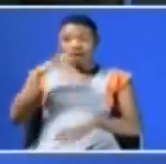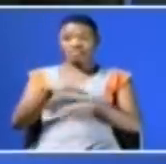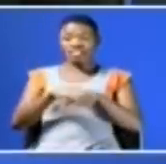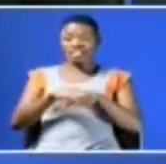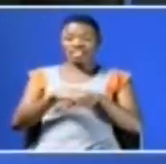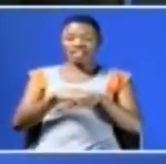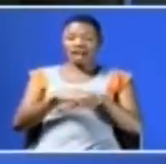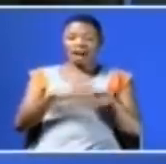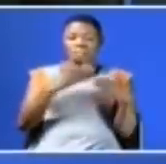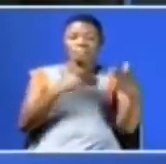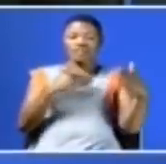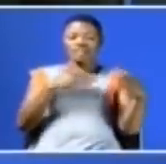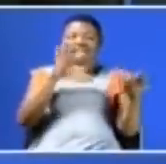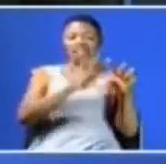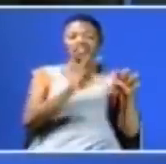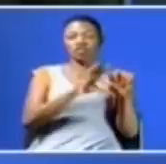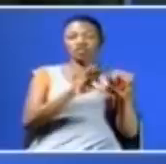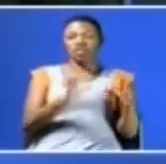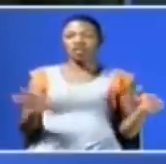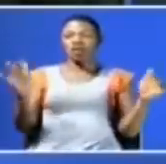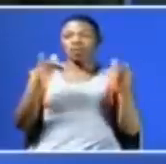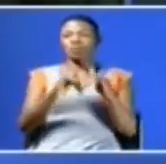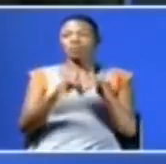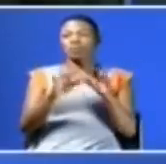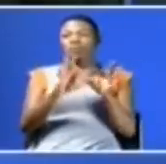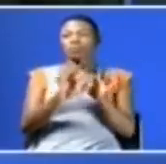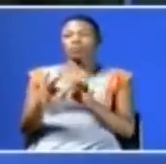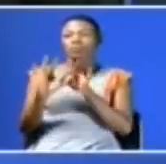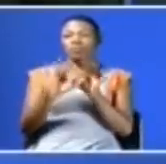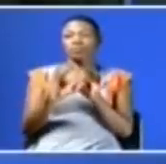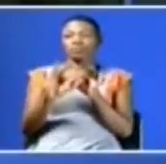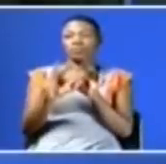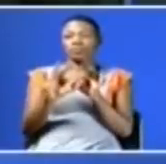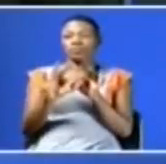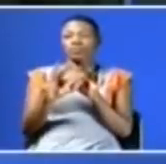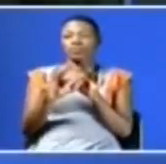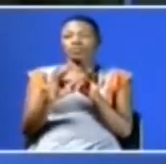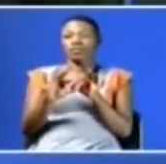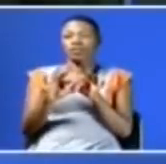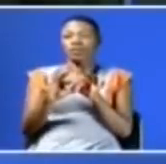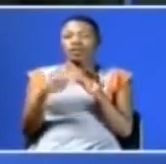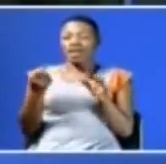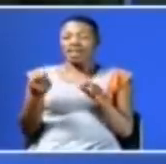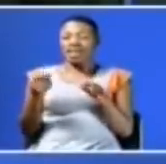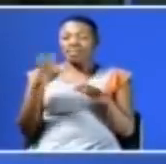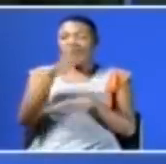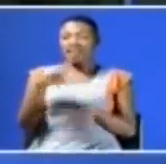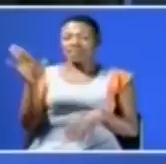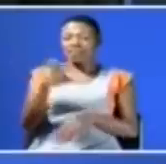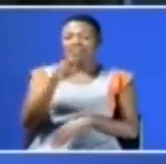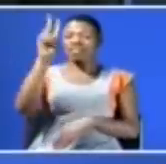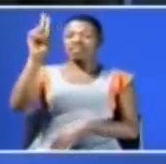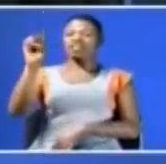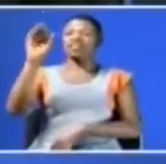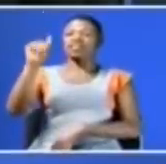coalitions. So we formed a coalition. The opposition, the minority in parliament is NASA. Because we